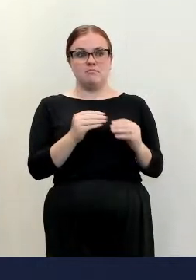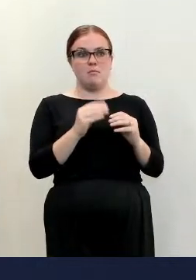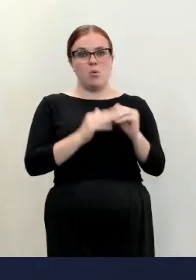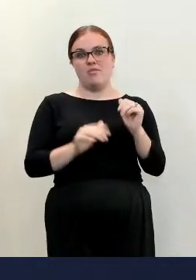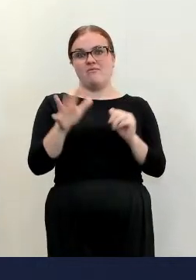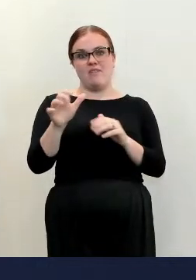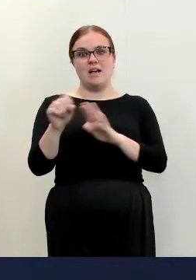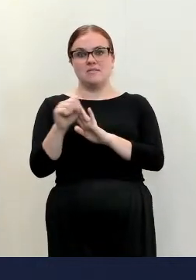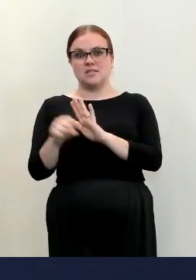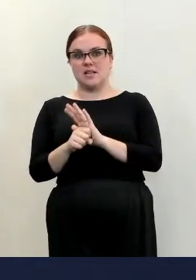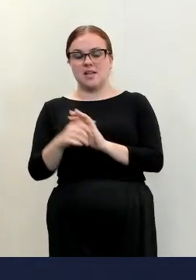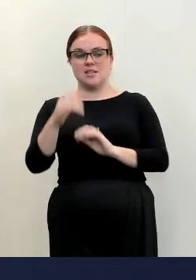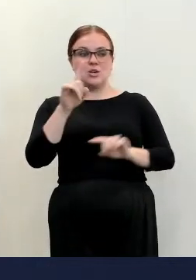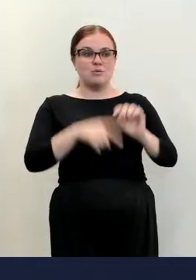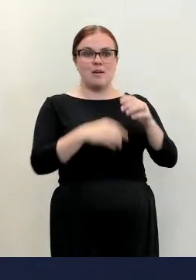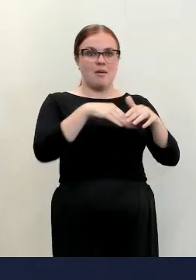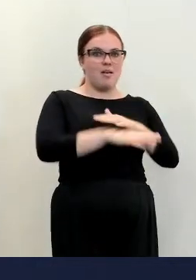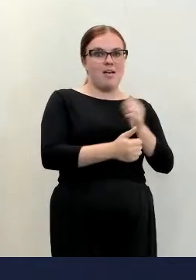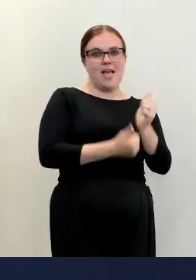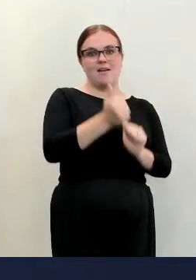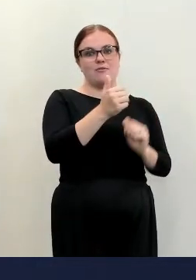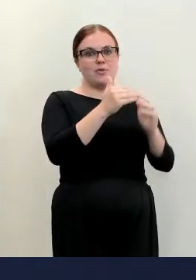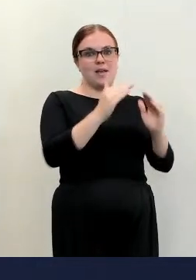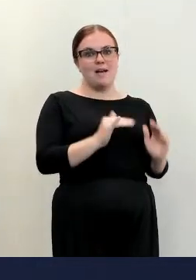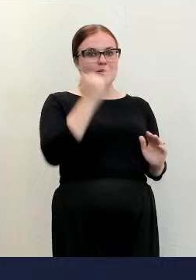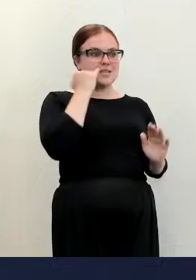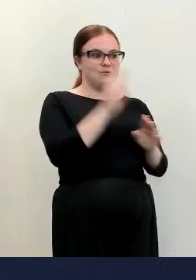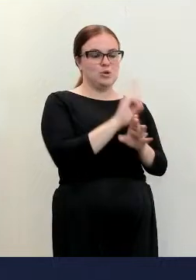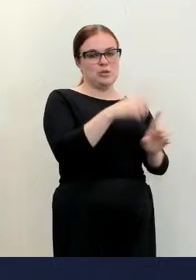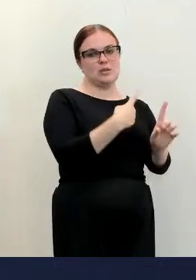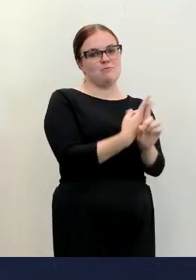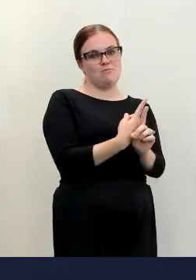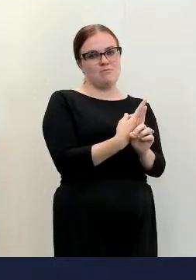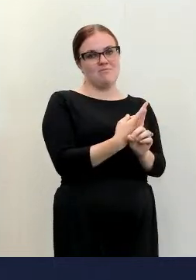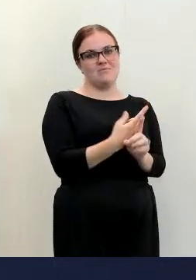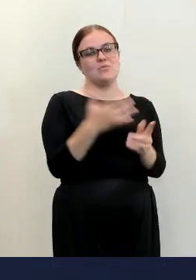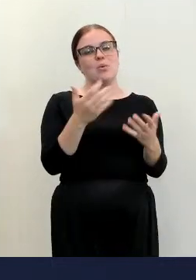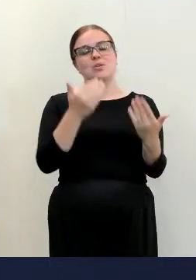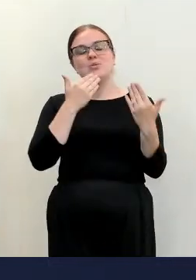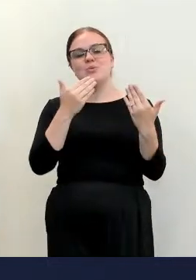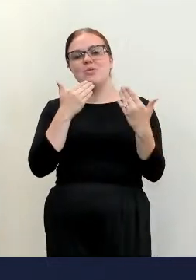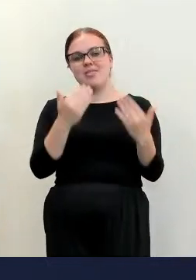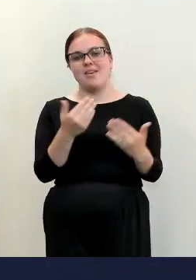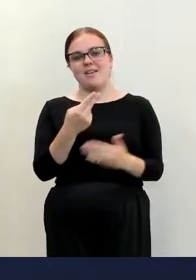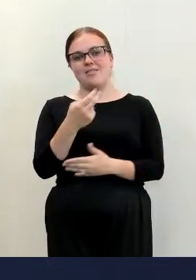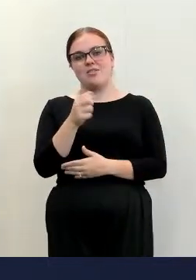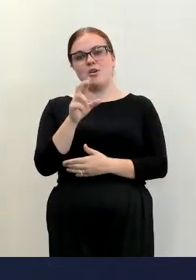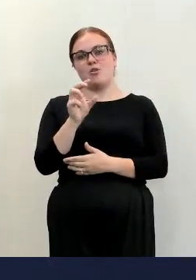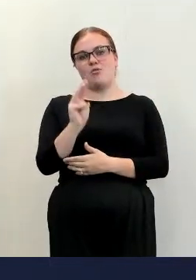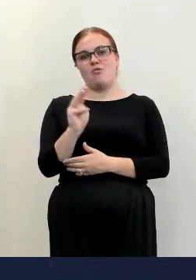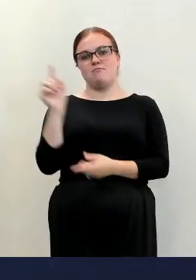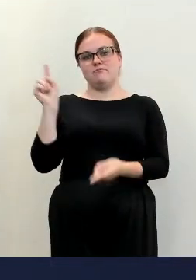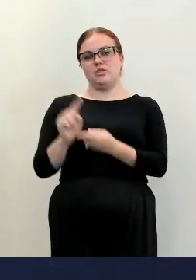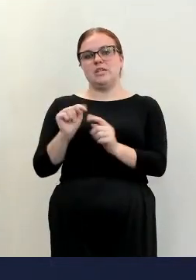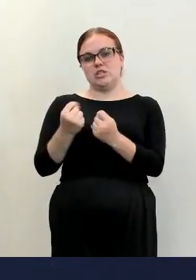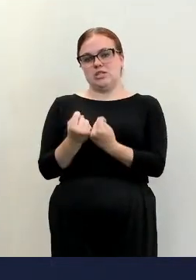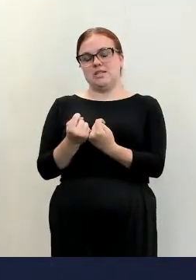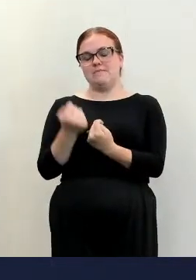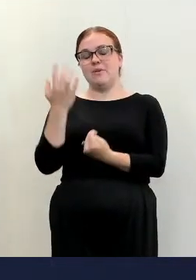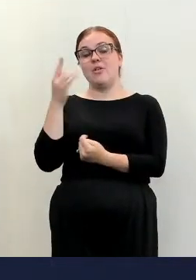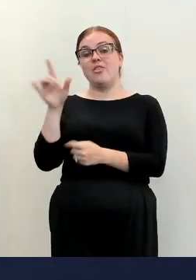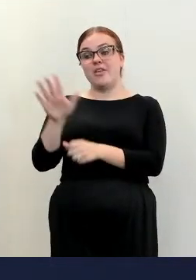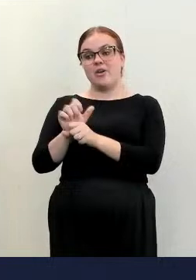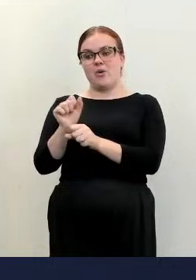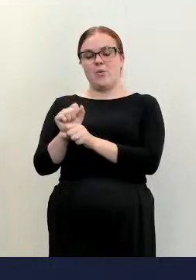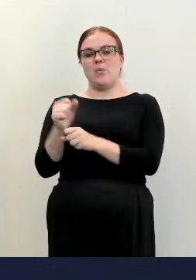home if somebody's using cocaine alone. So I just want to thank the harm reduction team for the work that they've done, because